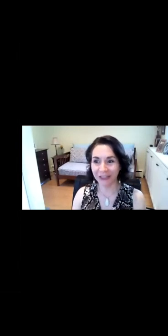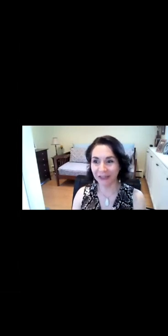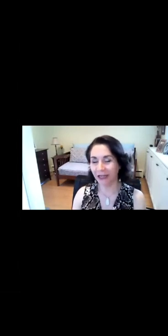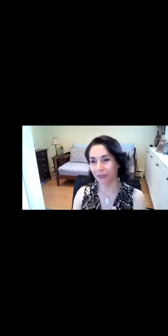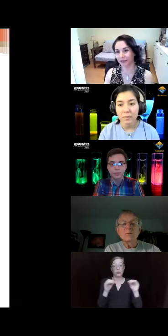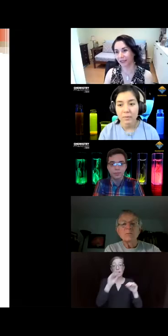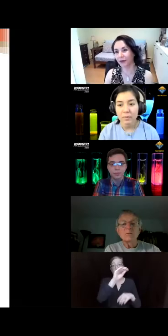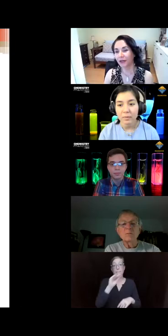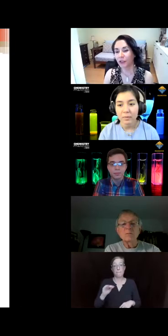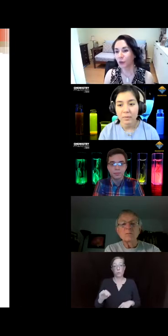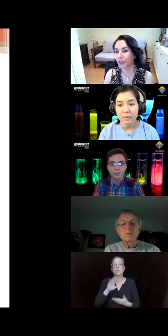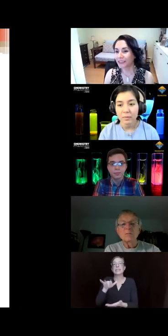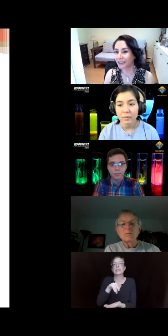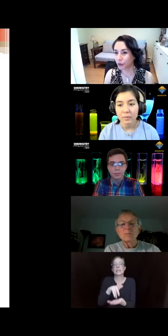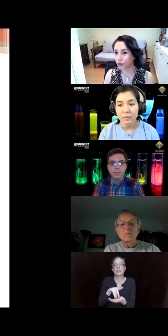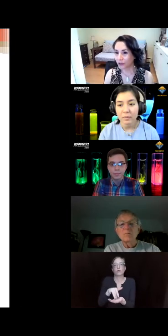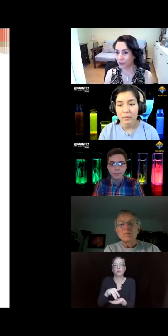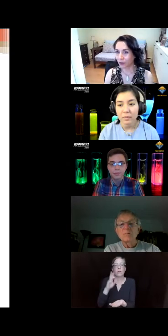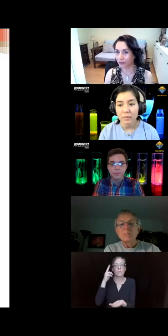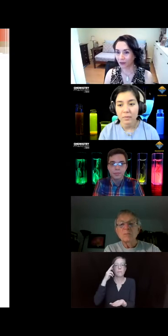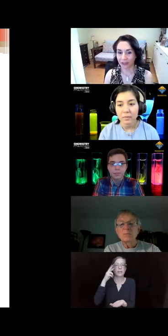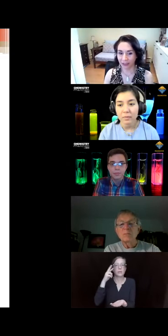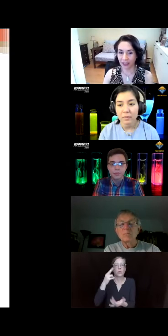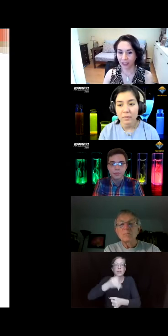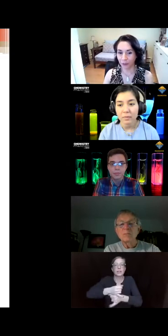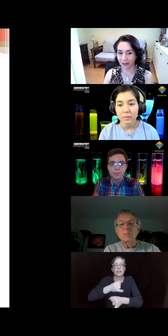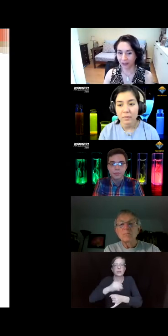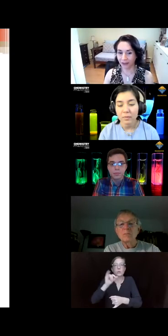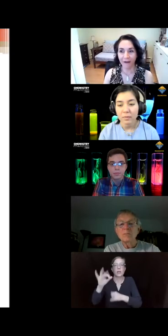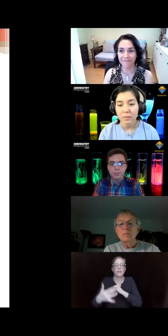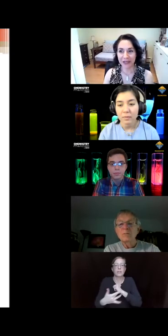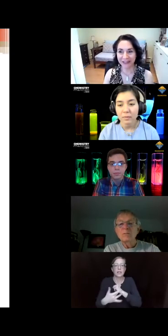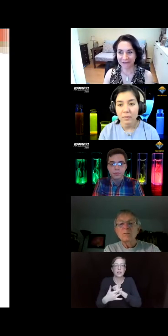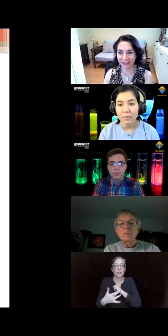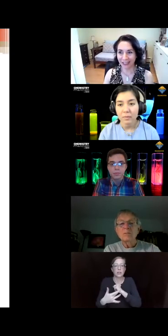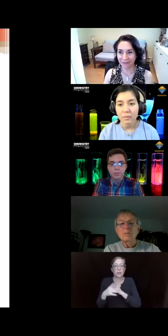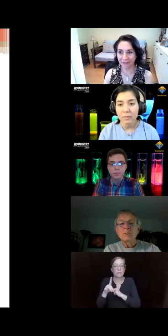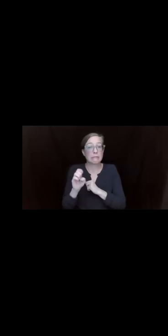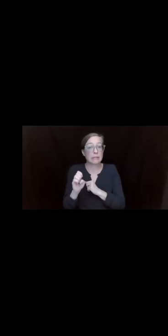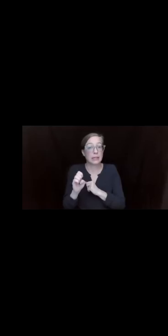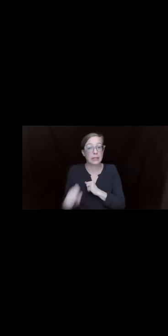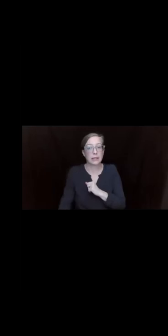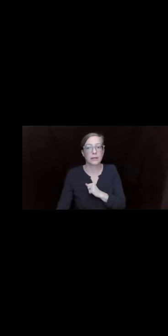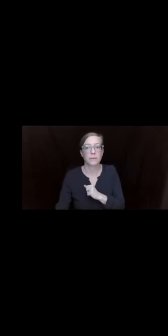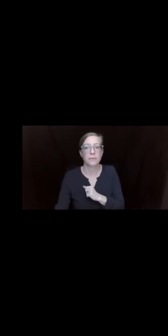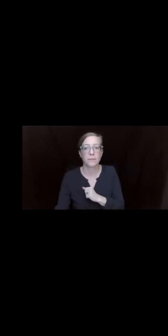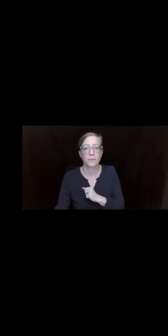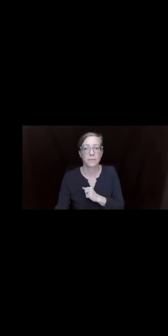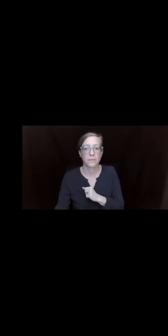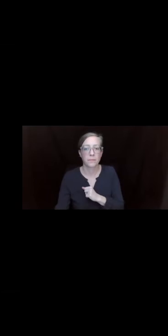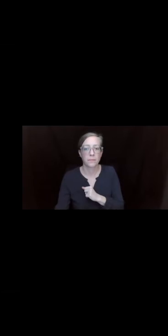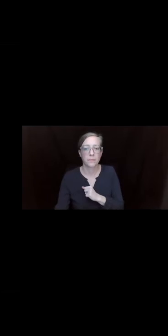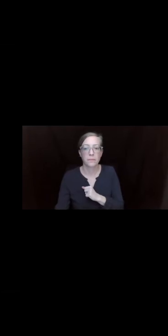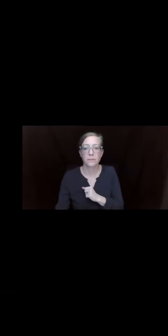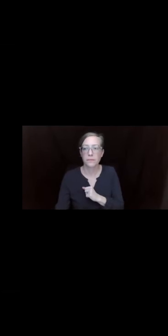to Central Mexico to Instituto Tecnológico de Celaya, right here. Very different type of weather. People talk